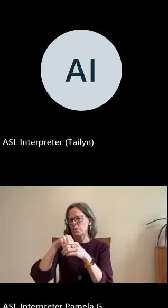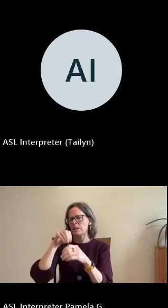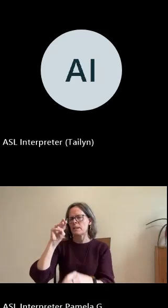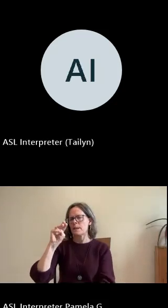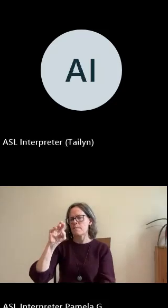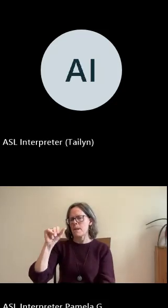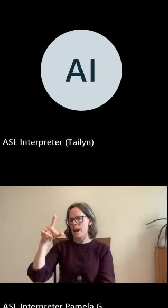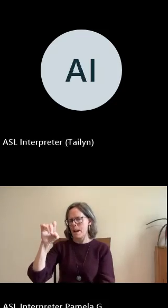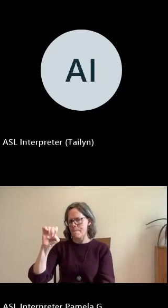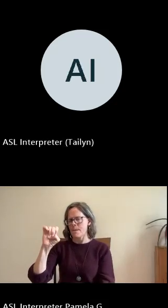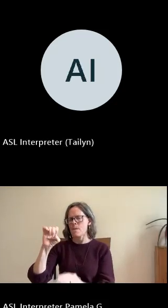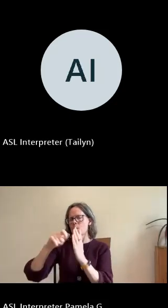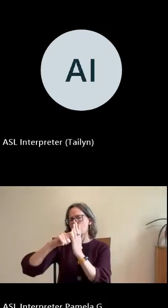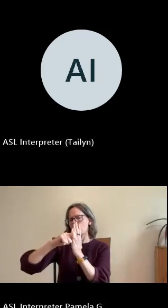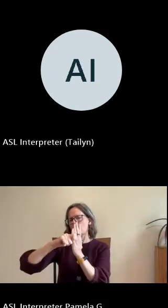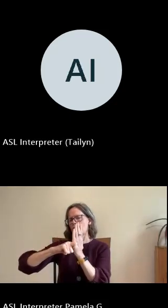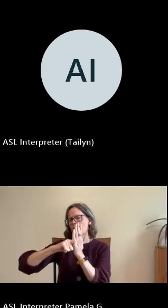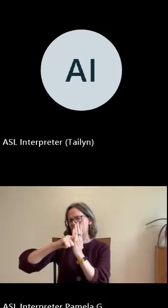is